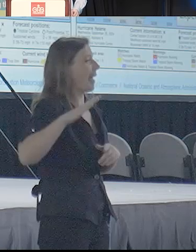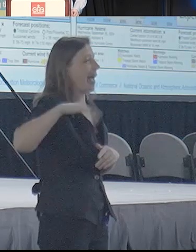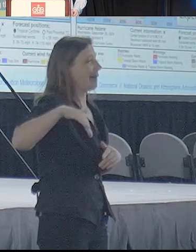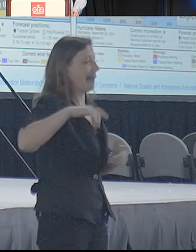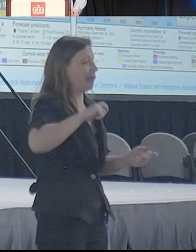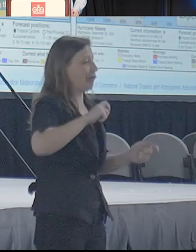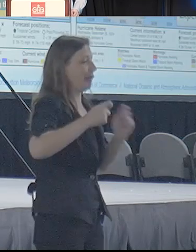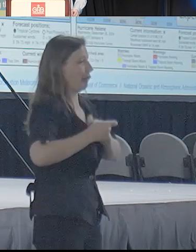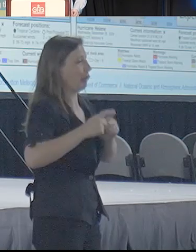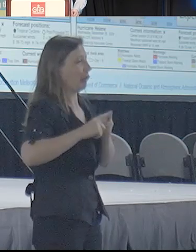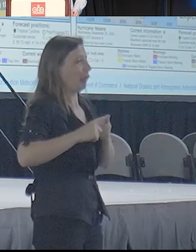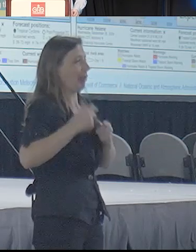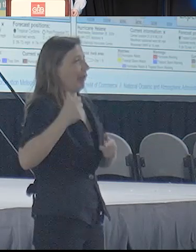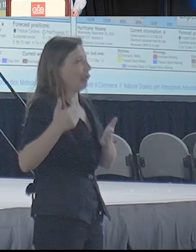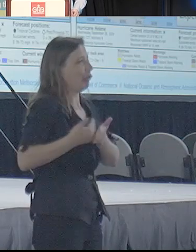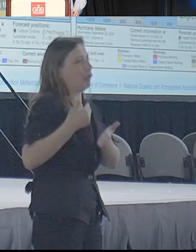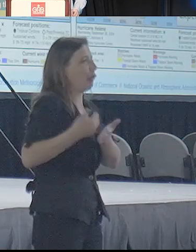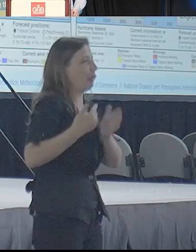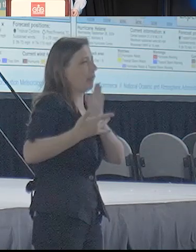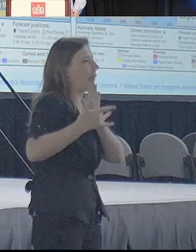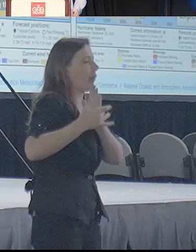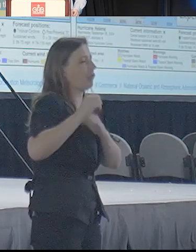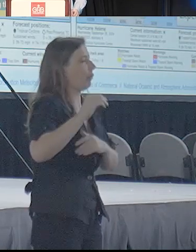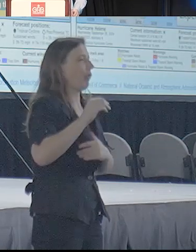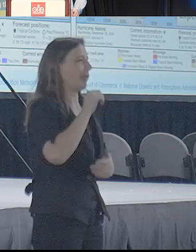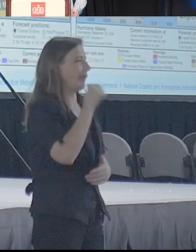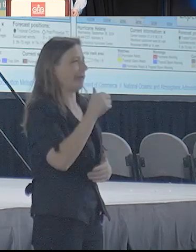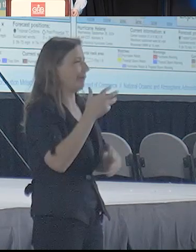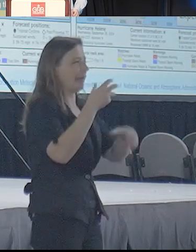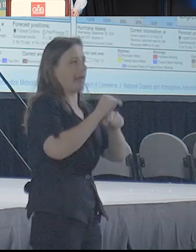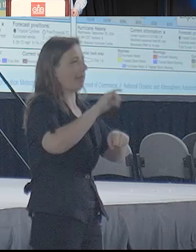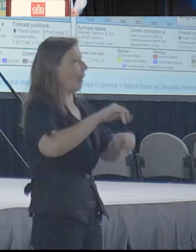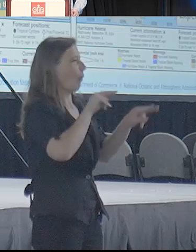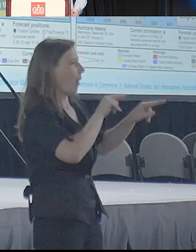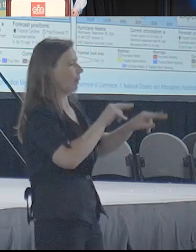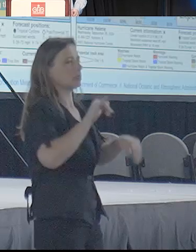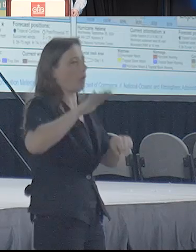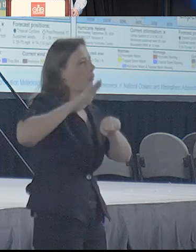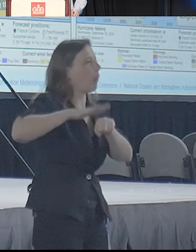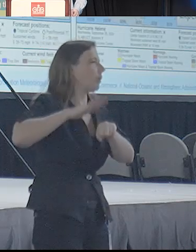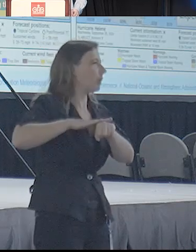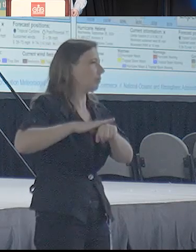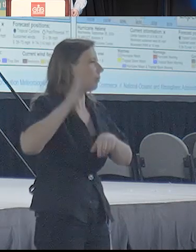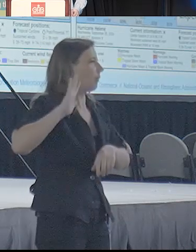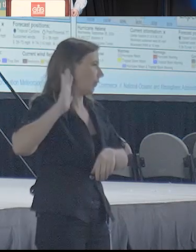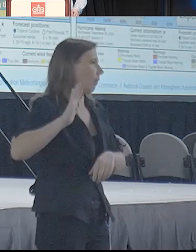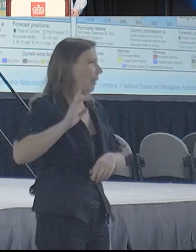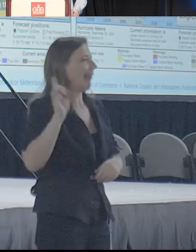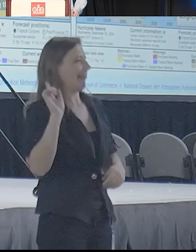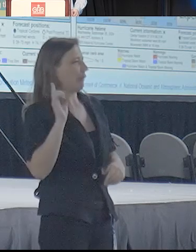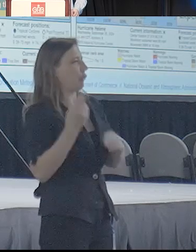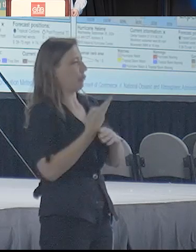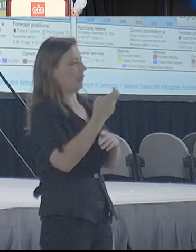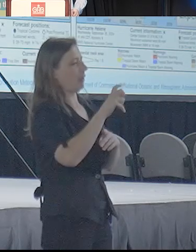experimental version. So you didn't see those watches and warnings inland like you do in the legacy product. So this is using Helene, and